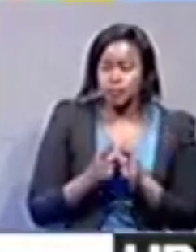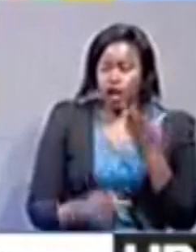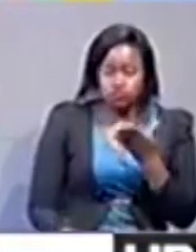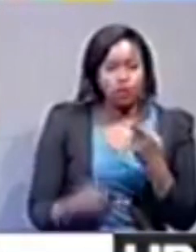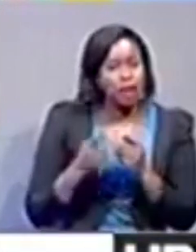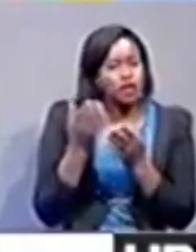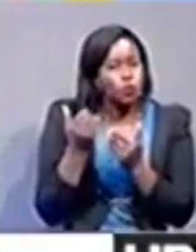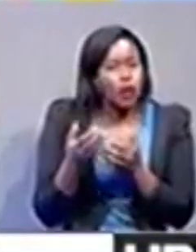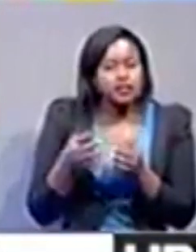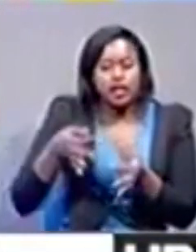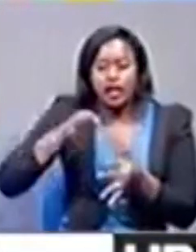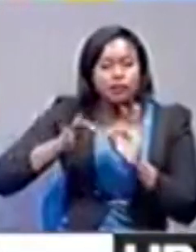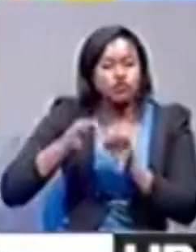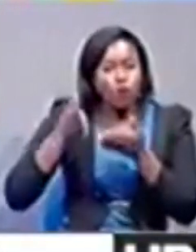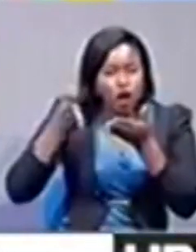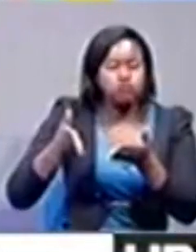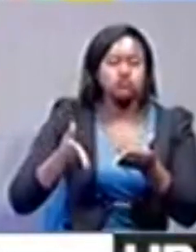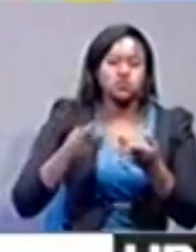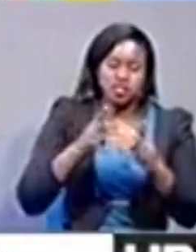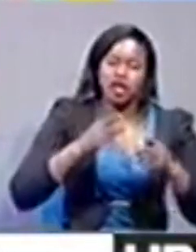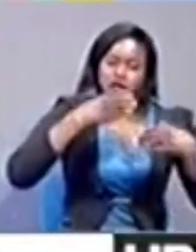waiting for cartridges in order to start the testing.